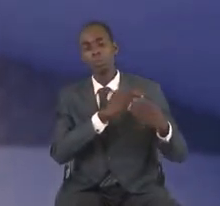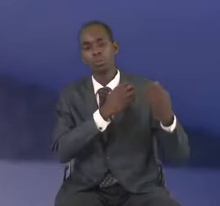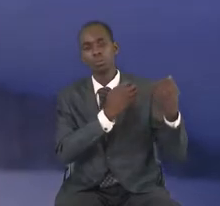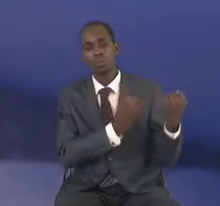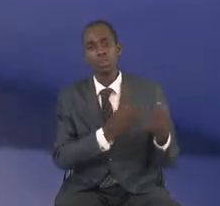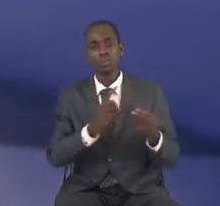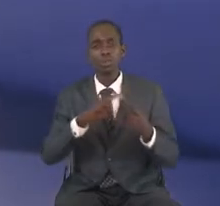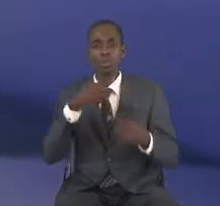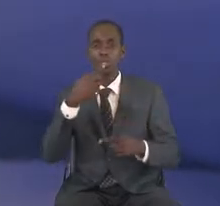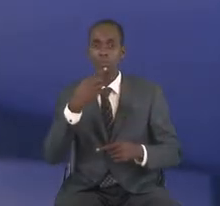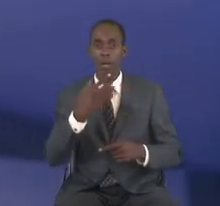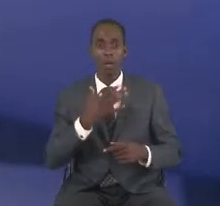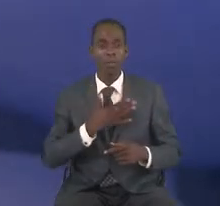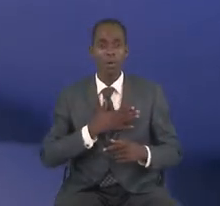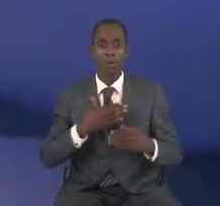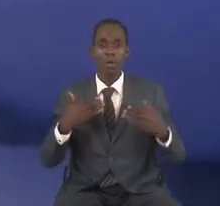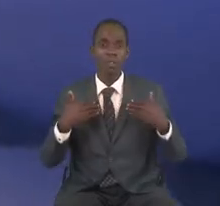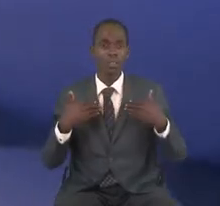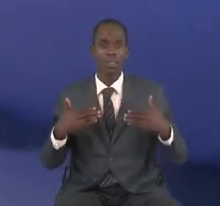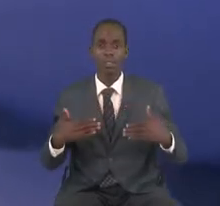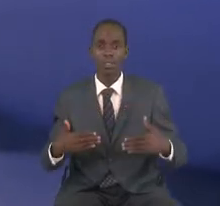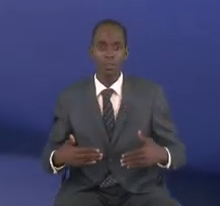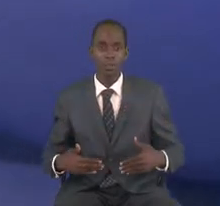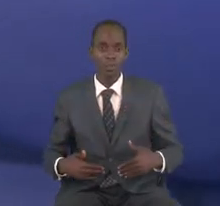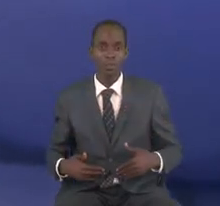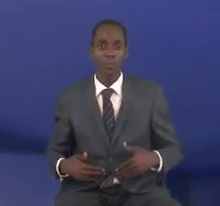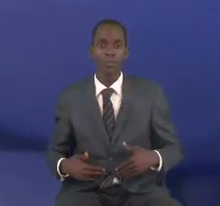save my body